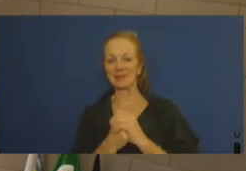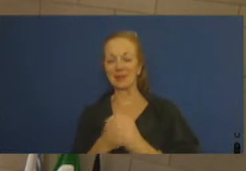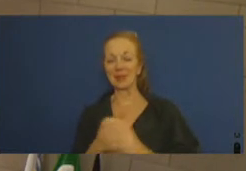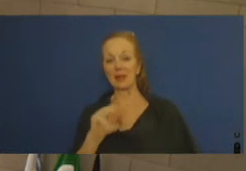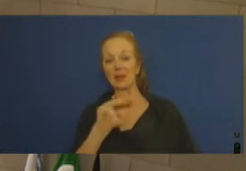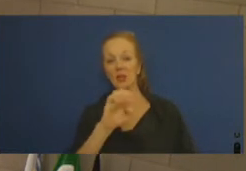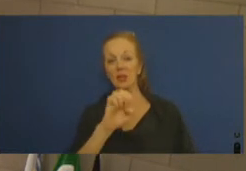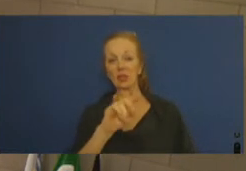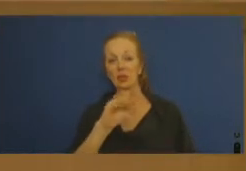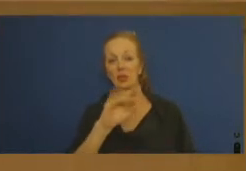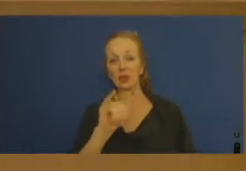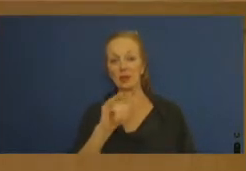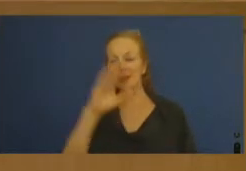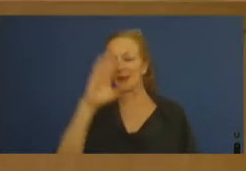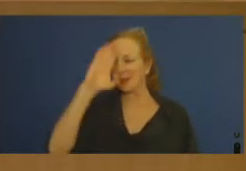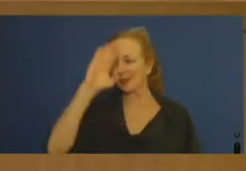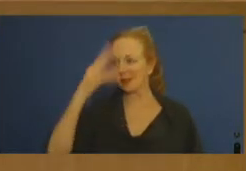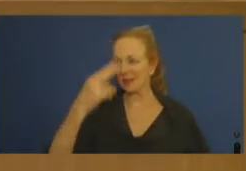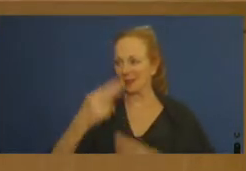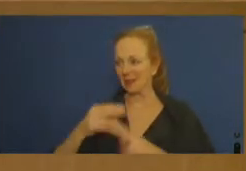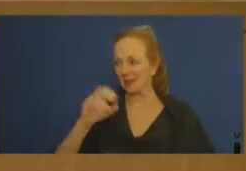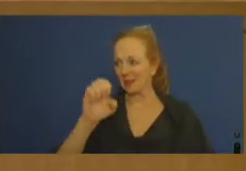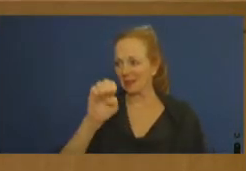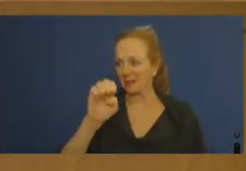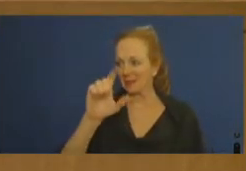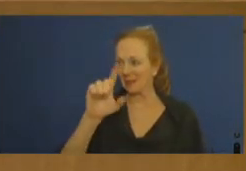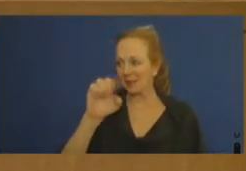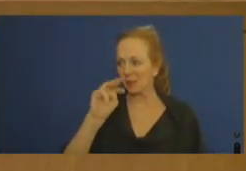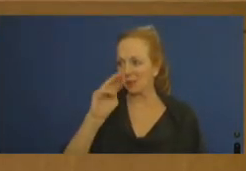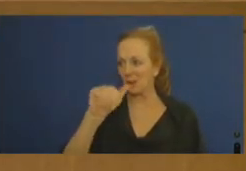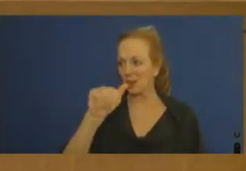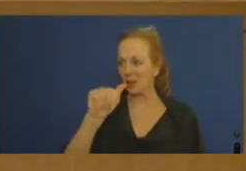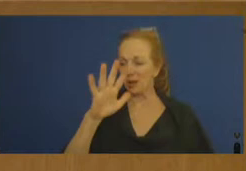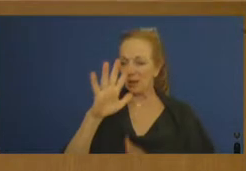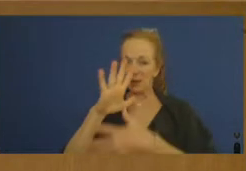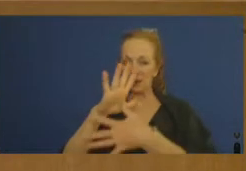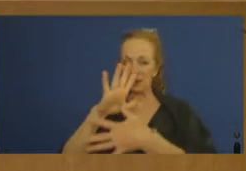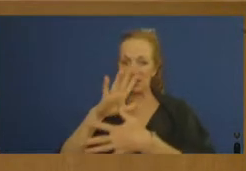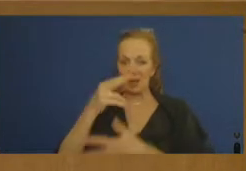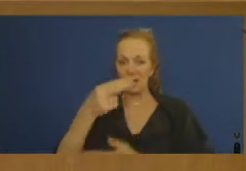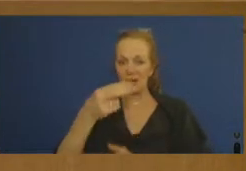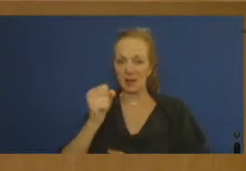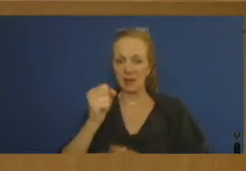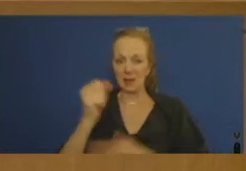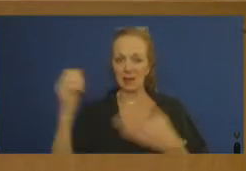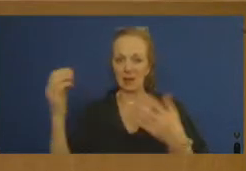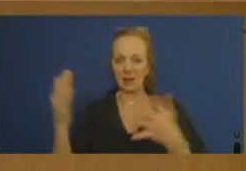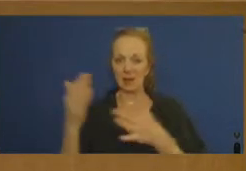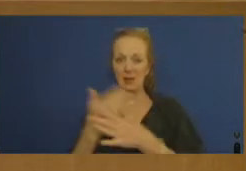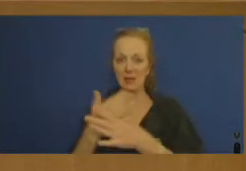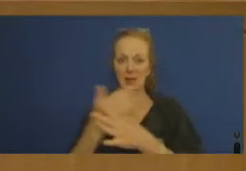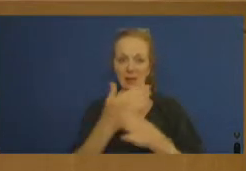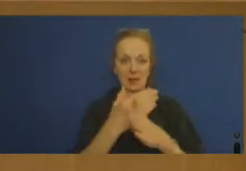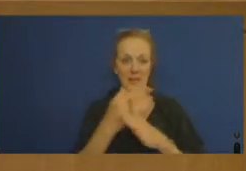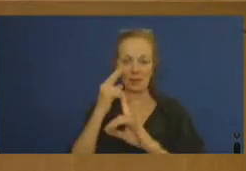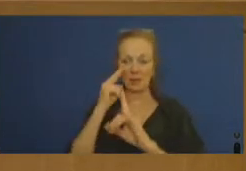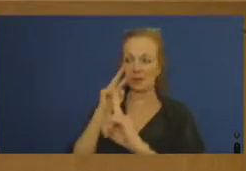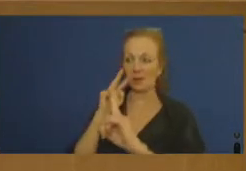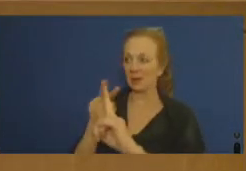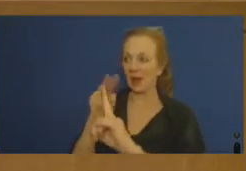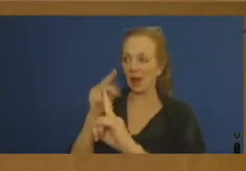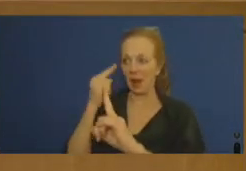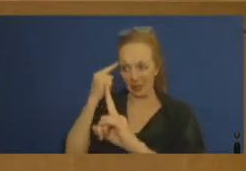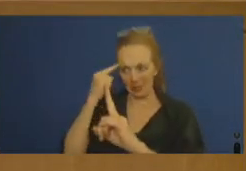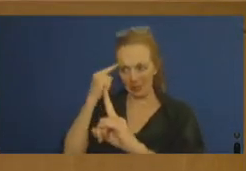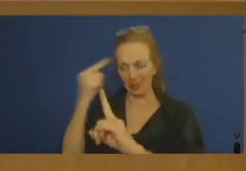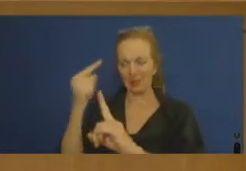Erni. Hi, my name is Selma, and I'm a senior in high school. I'm here to share with you guys a perspective that I believe will be useful in